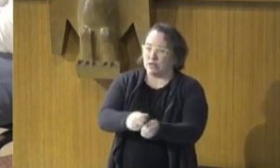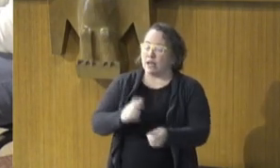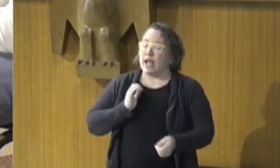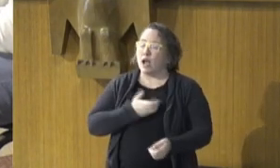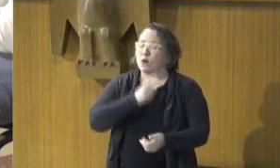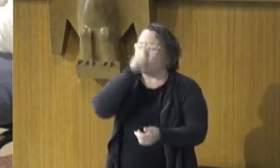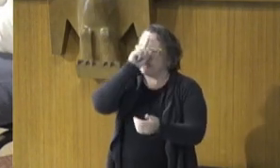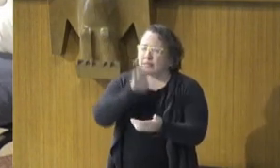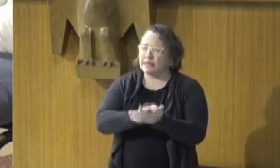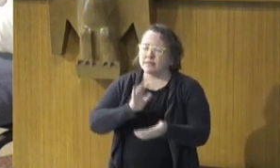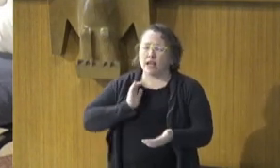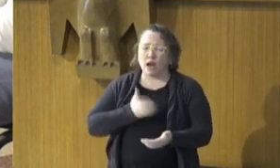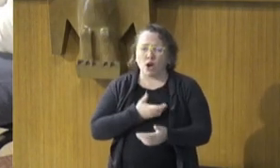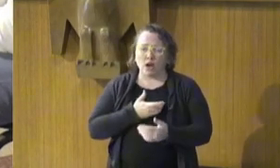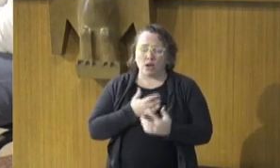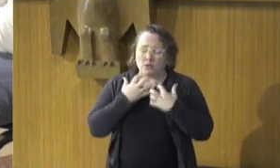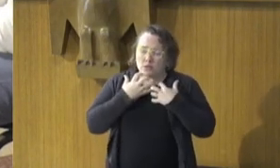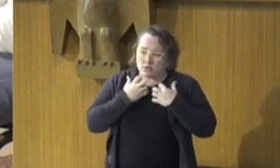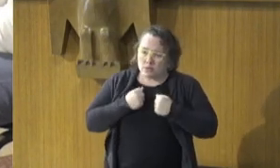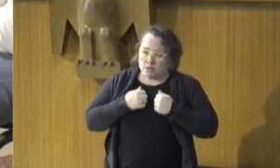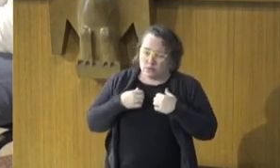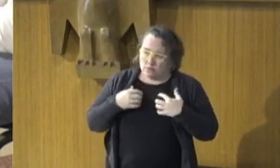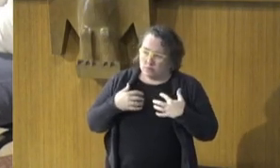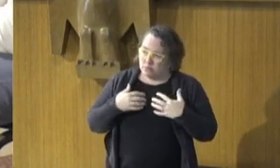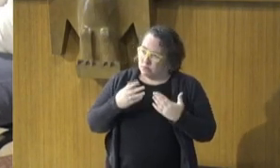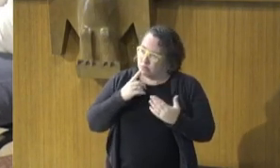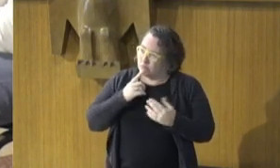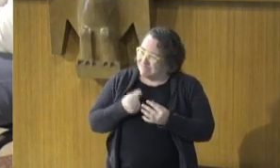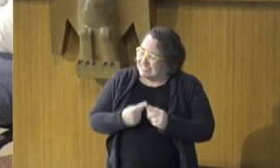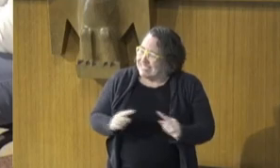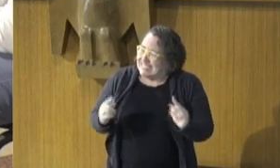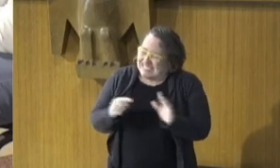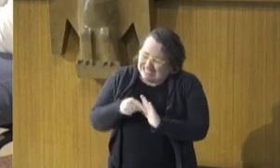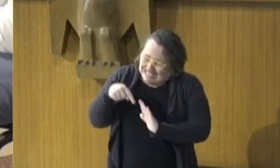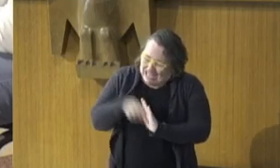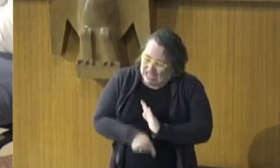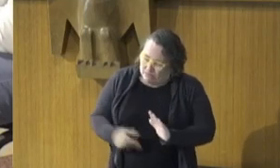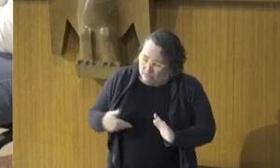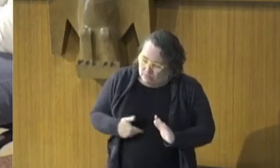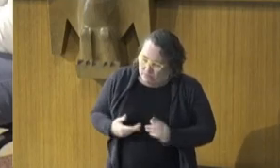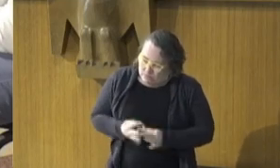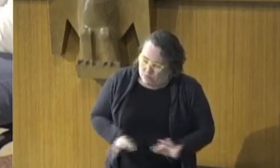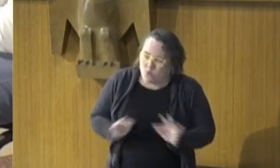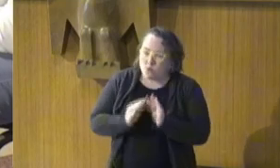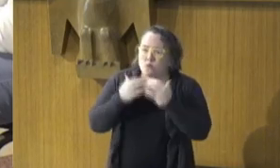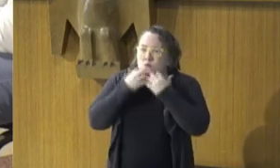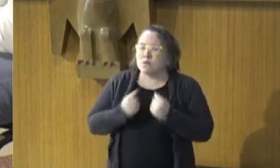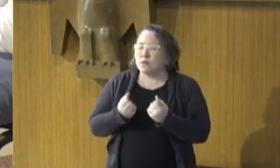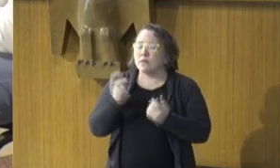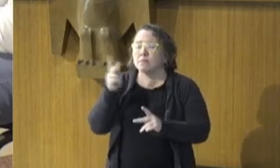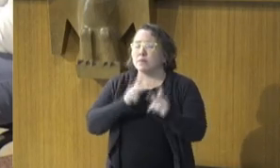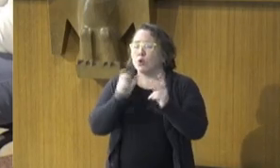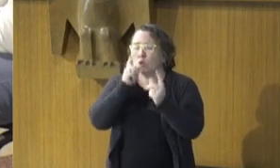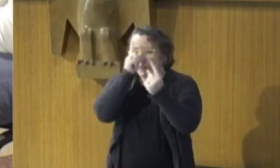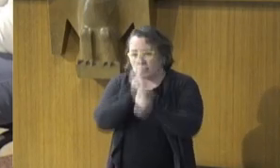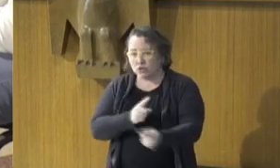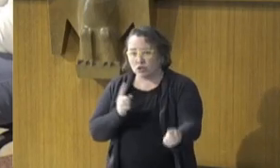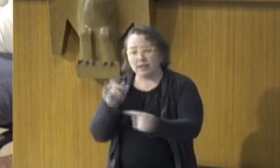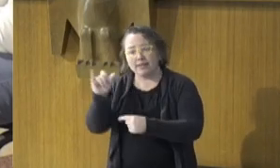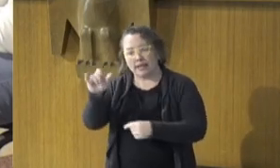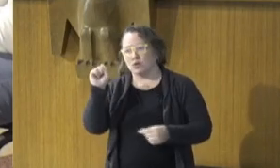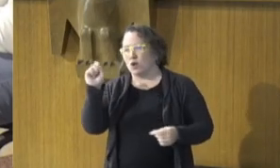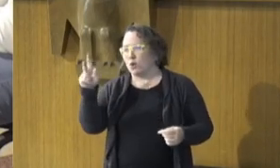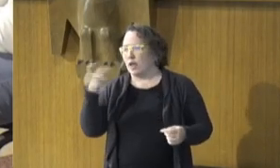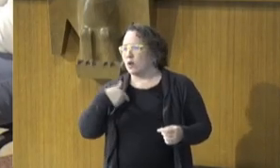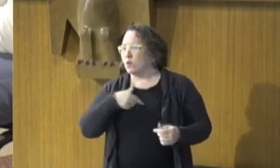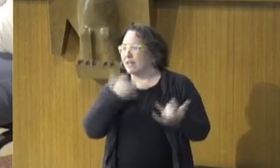and our deep-held convictions are going to divide us at this point from people who don't feel the same way. And that's okay. I think we can